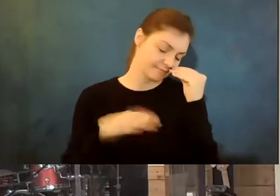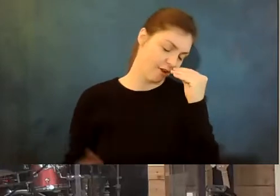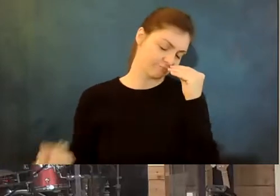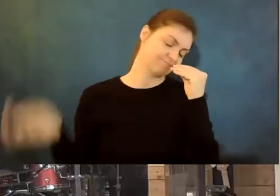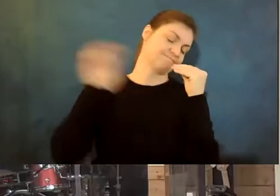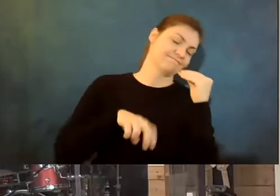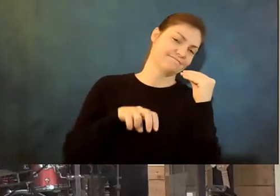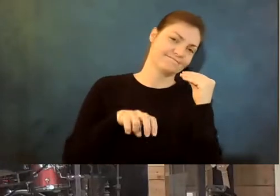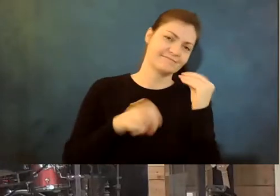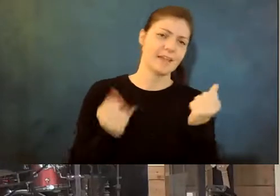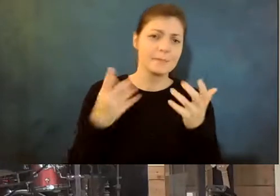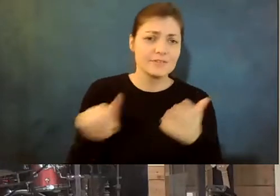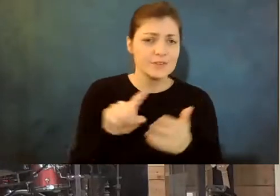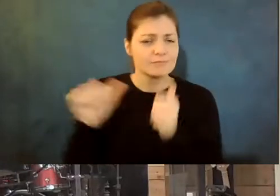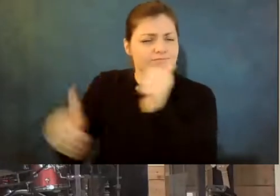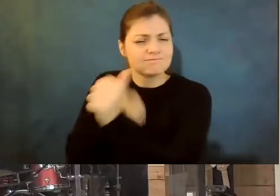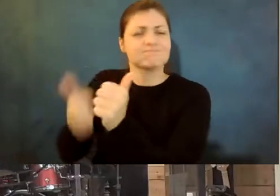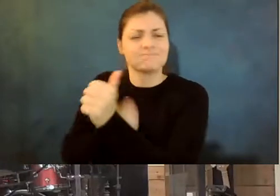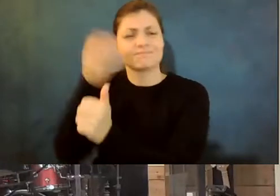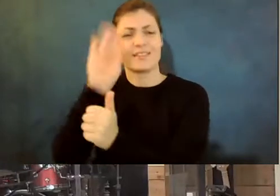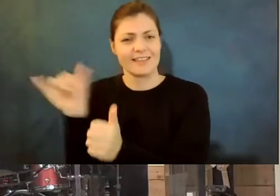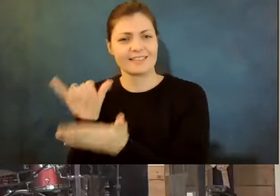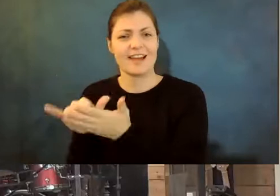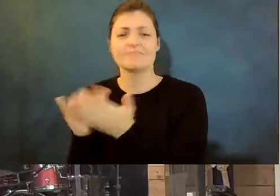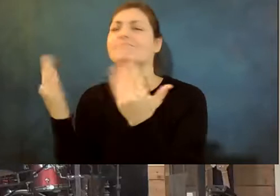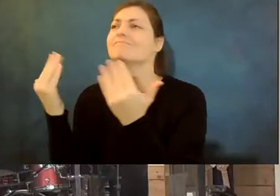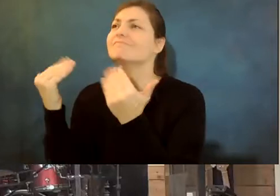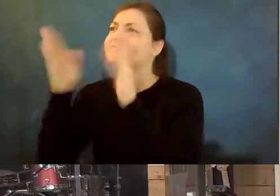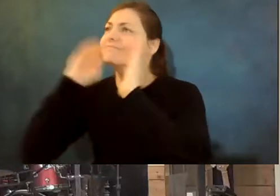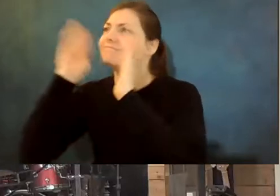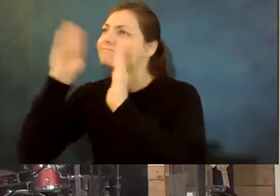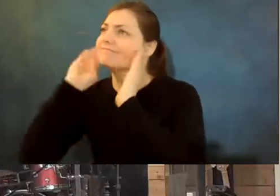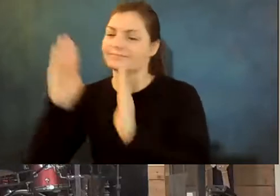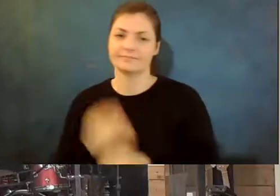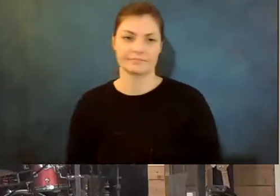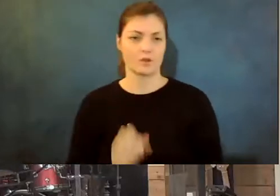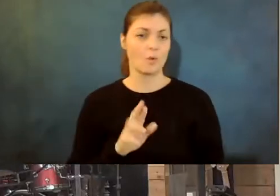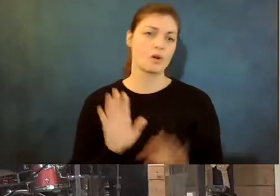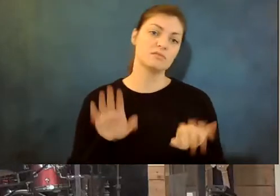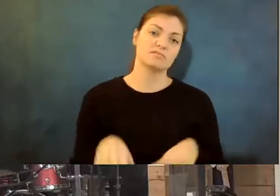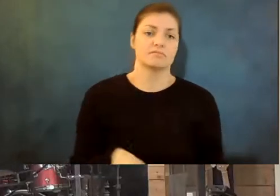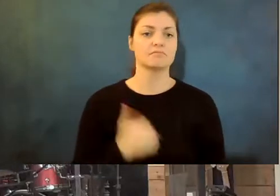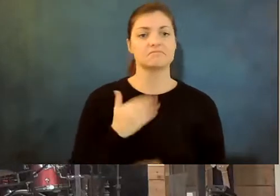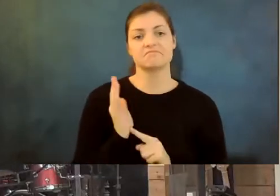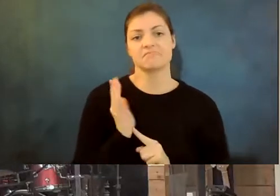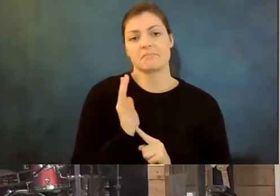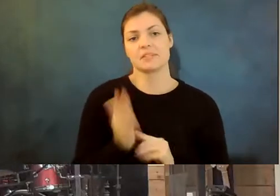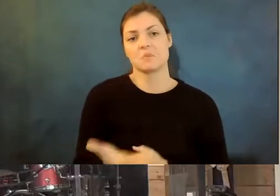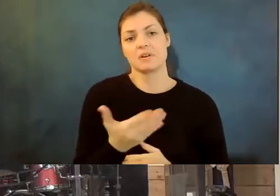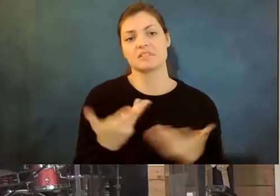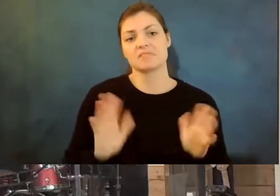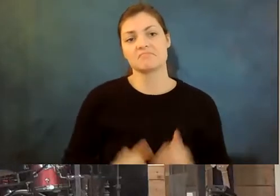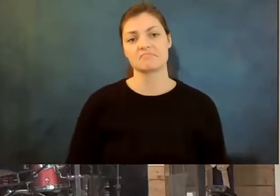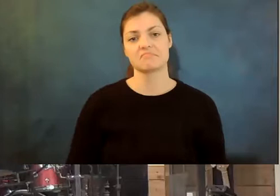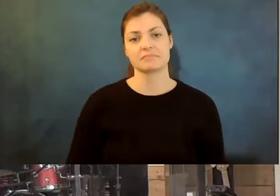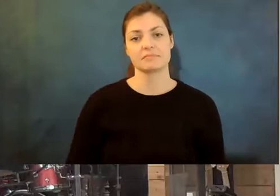How many of you pursue God like that? Or like, well, I had a little time with God this morning. Or do you come in close to God